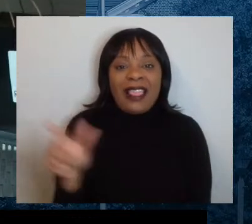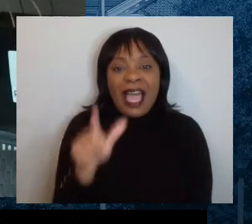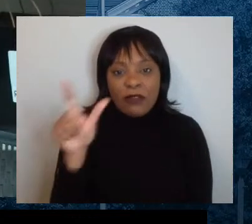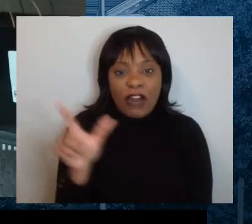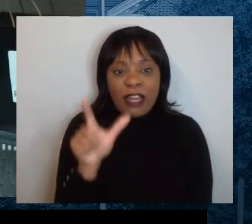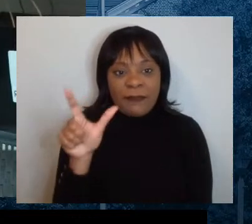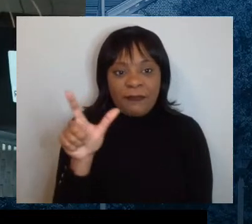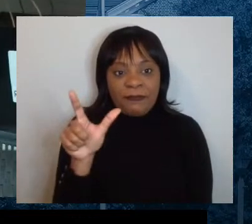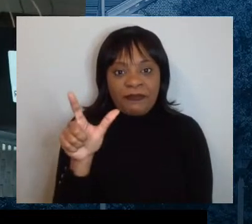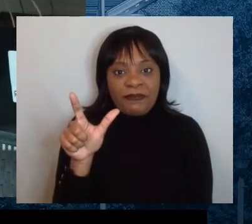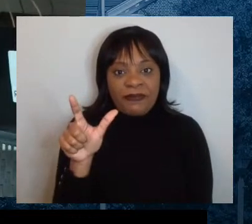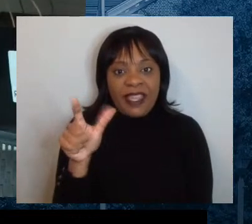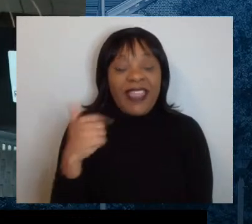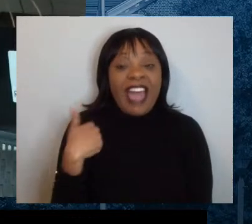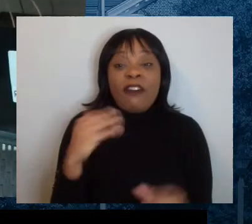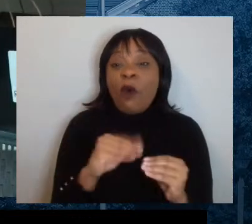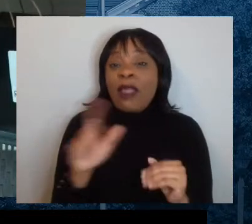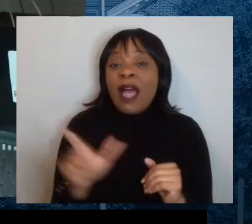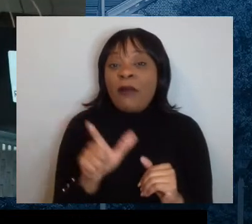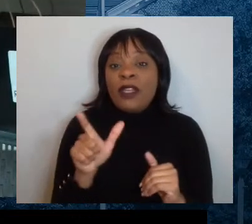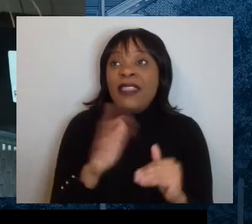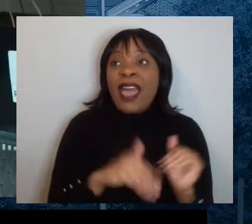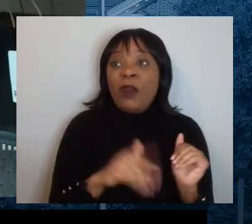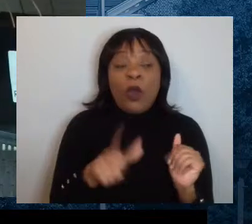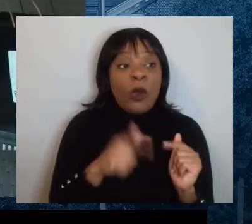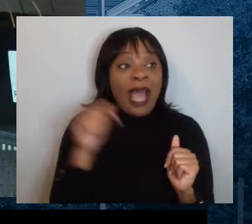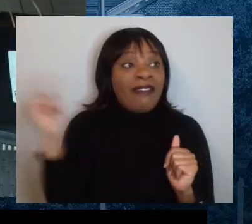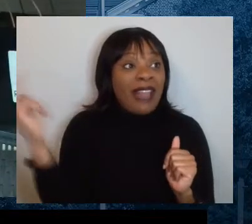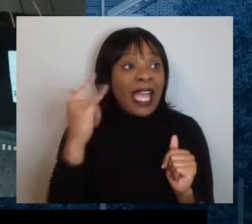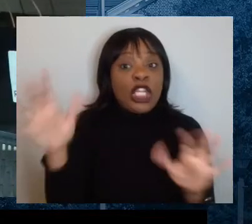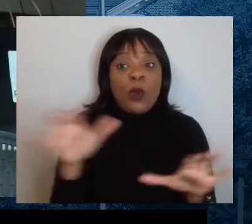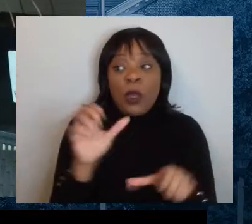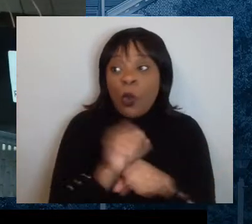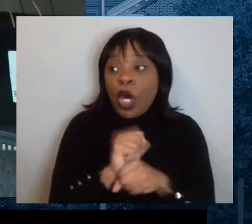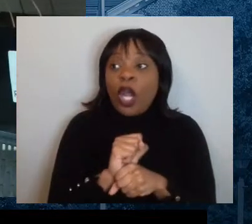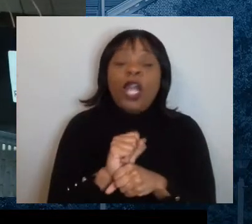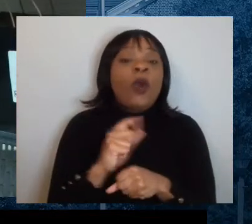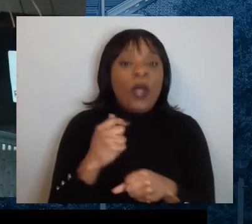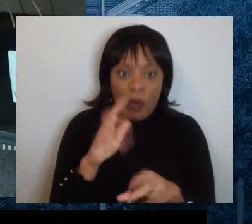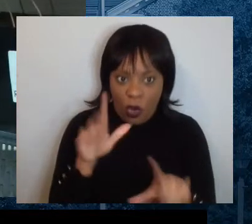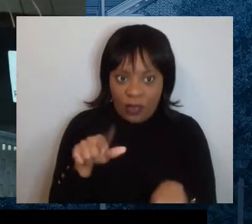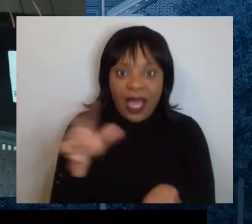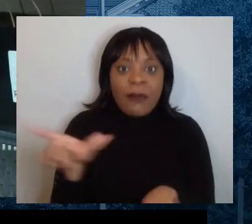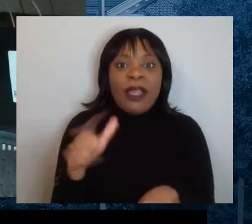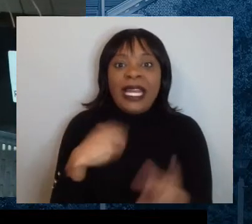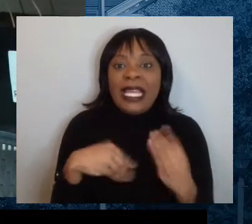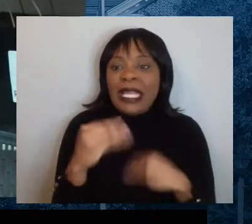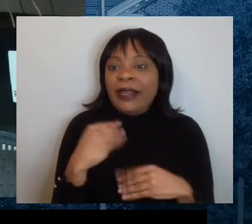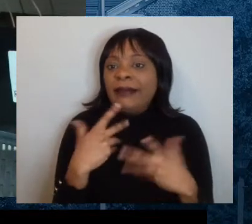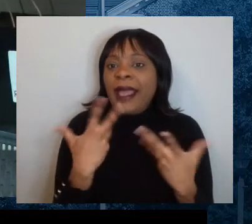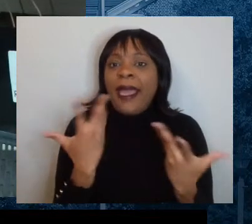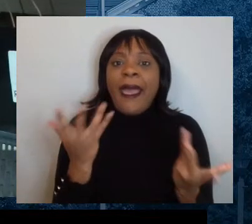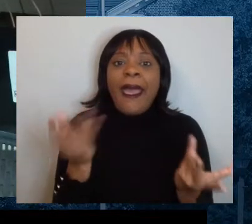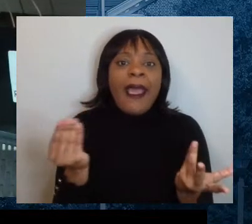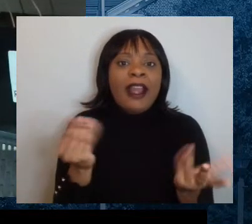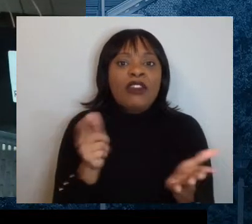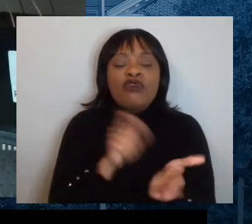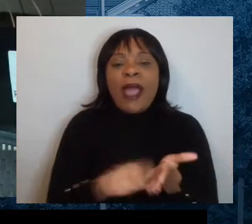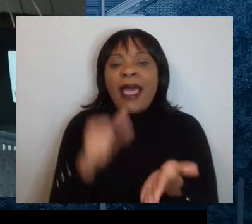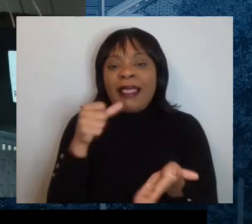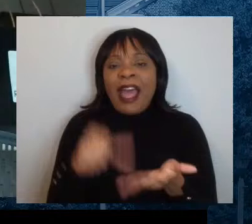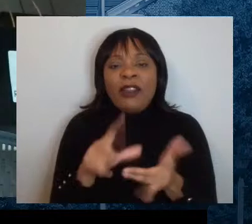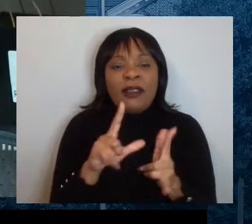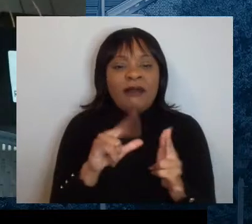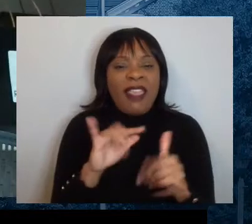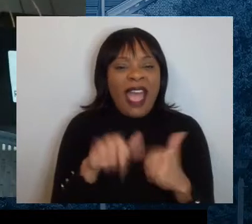more libraries, and when we're flying into our operations, I go to the library and read and just write letters and stuff like that. I have